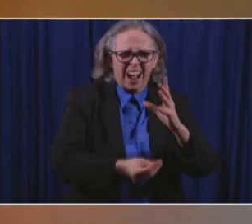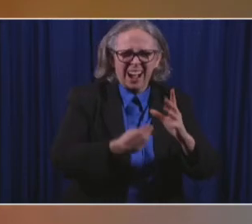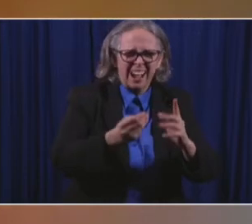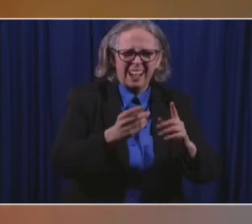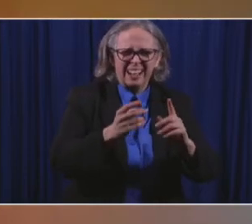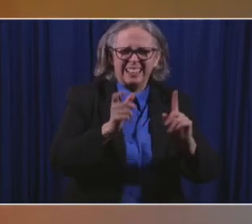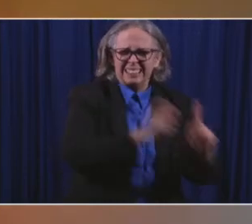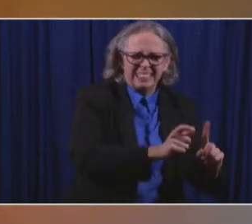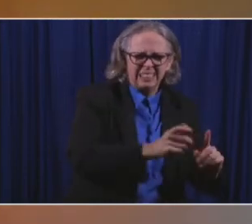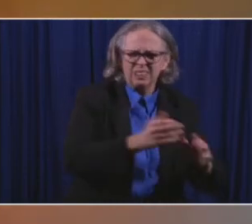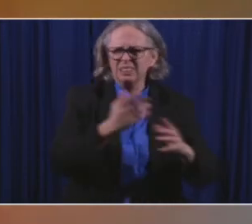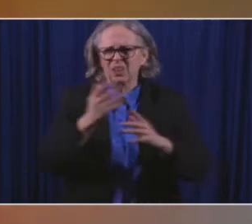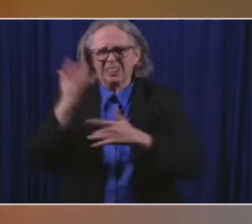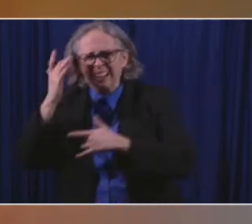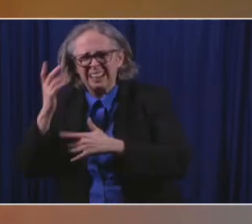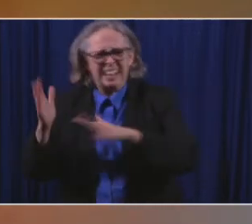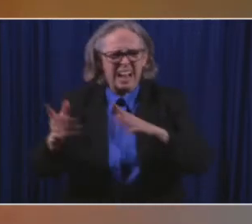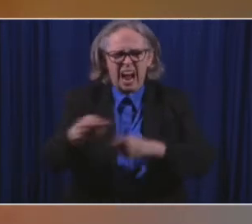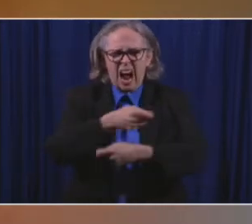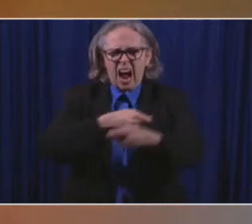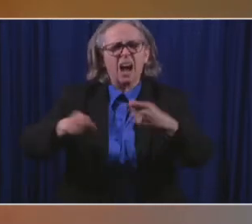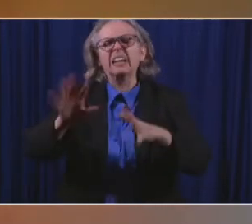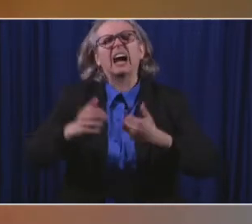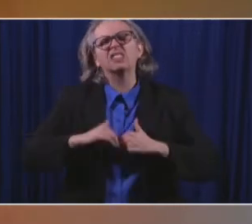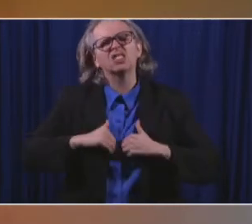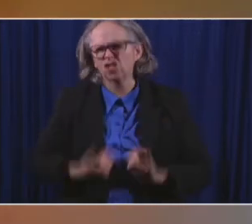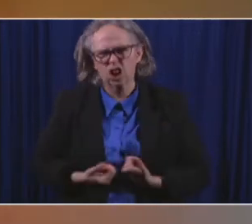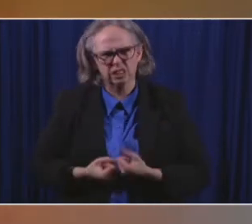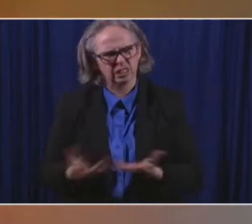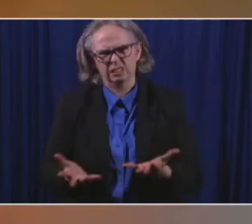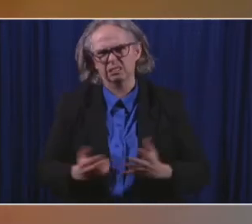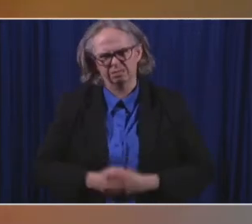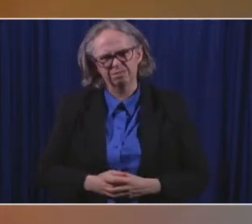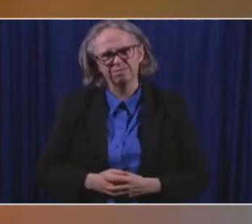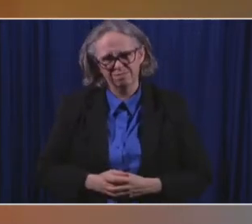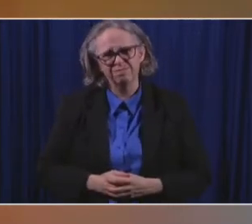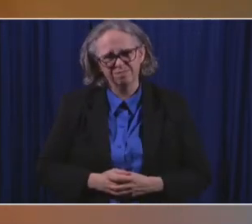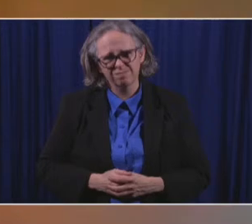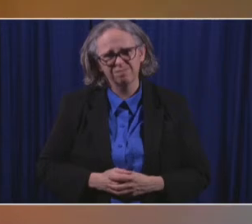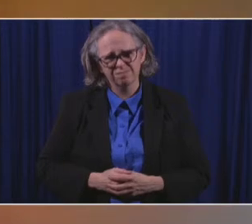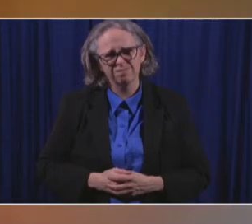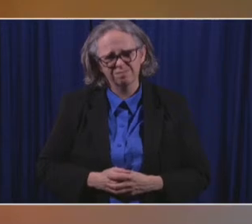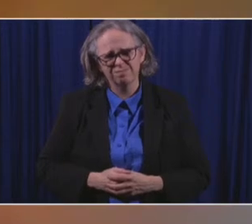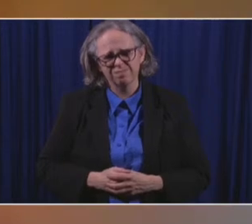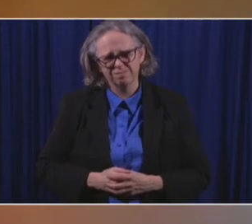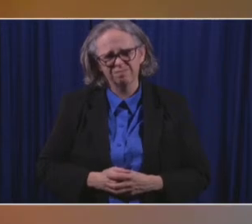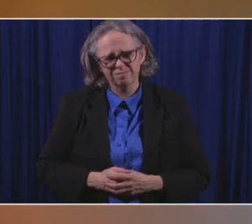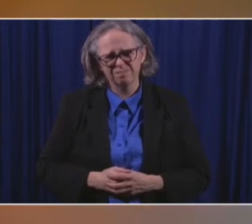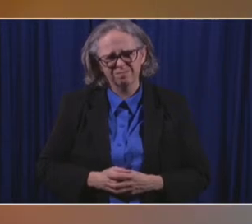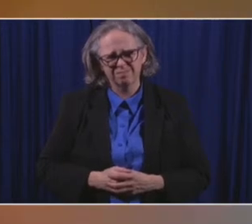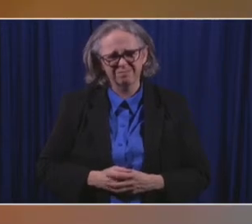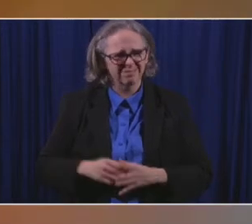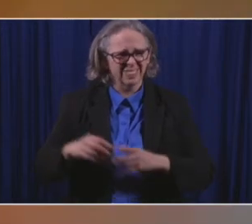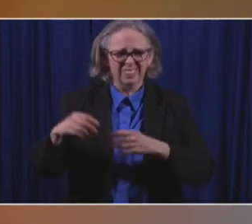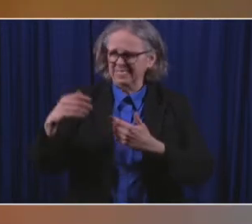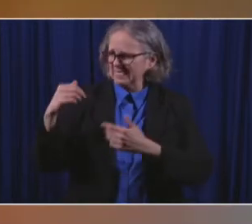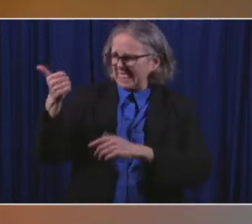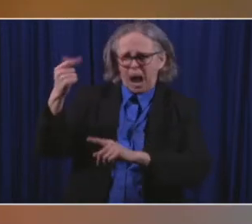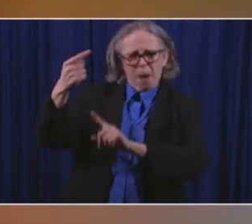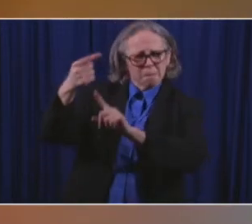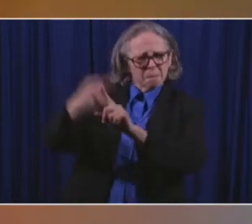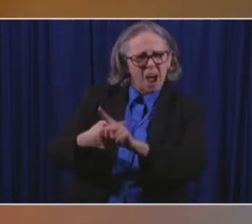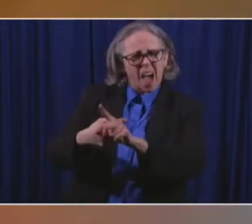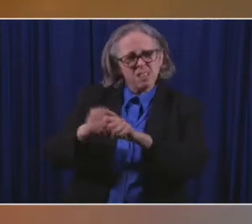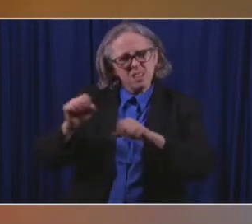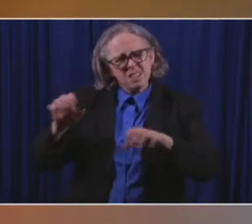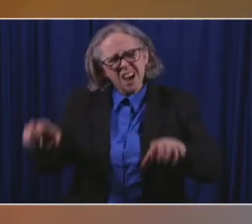very tired. The team is just exhausted. As the other nurse spoke, we've been doing this for a while and just burnt out,